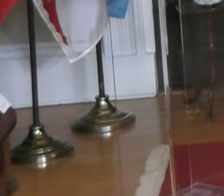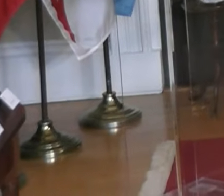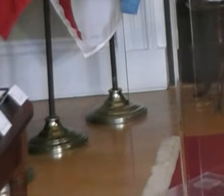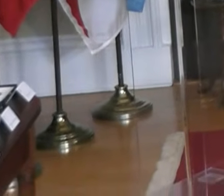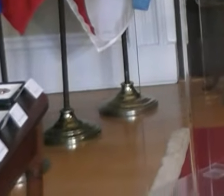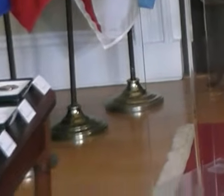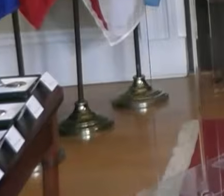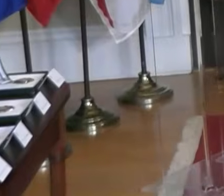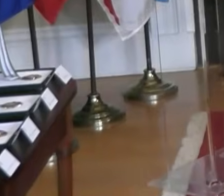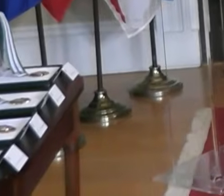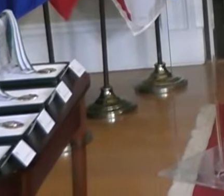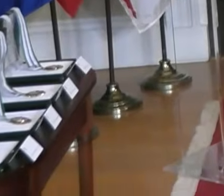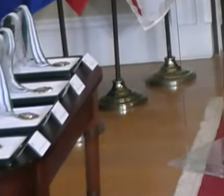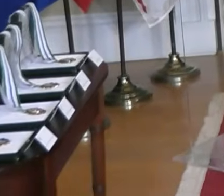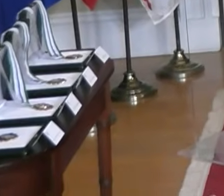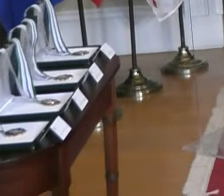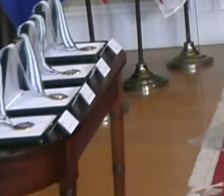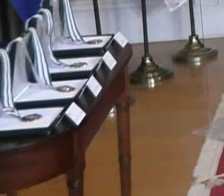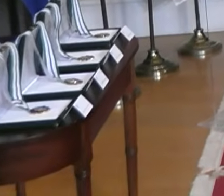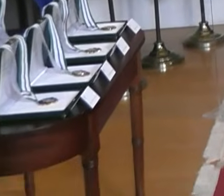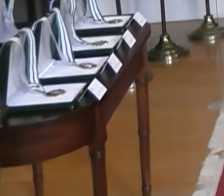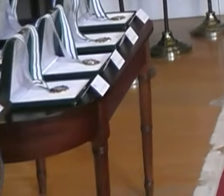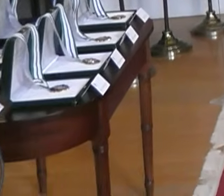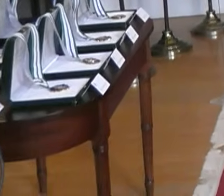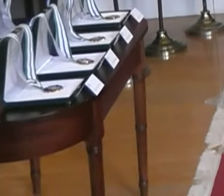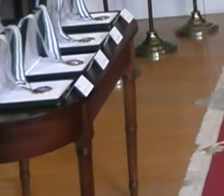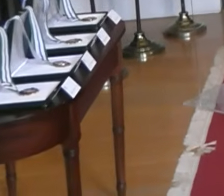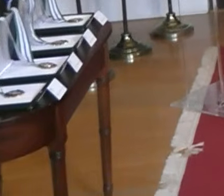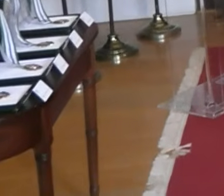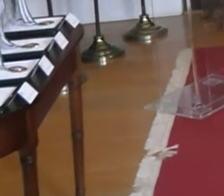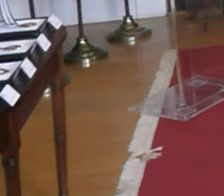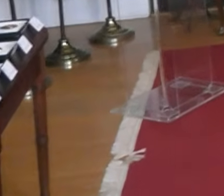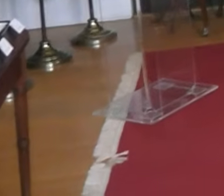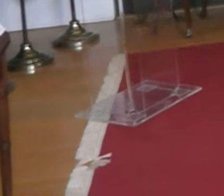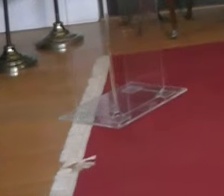Labrador, and the Honourable Carl Thompson.